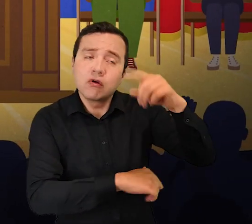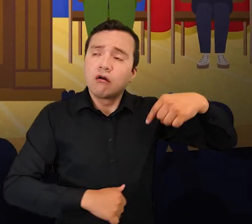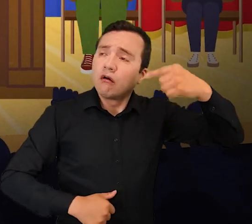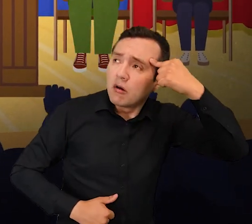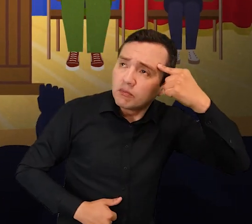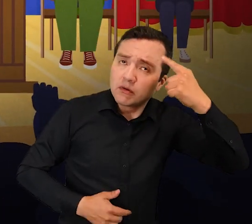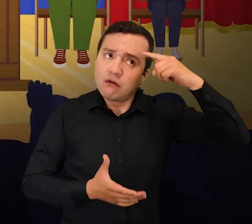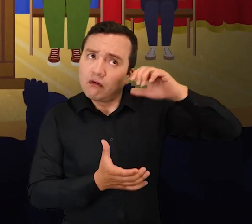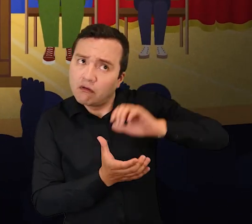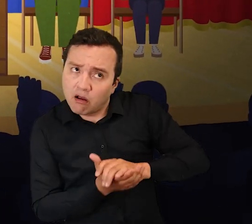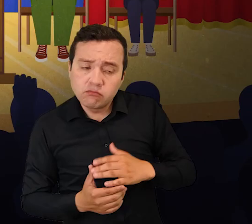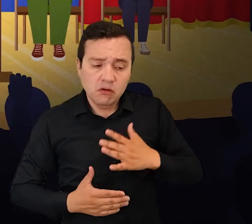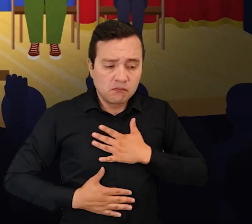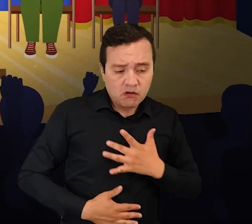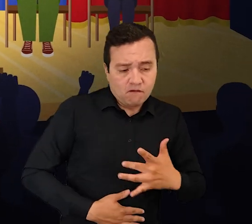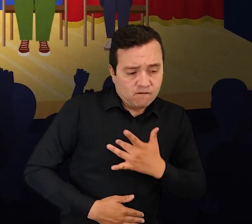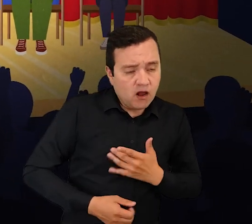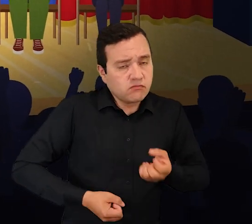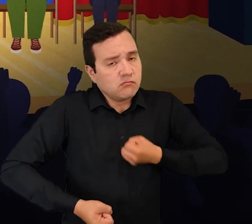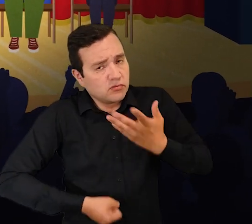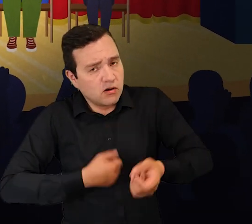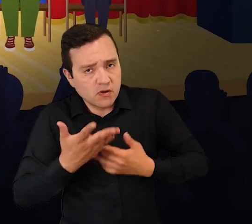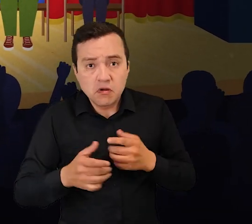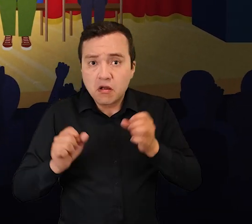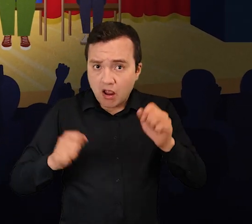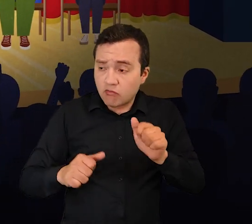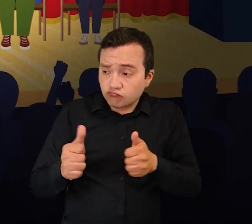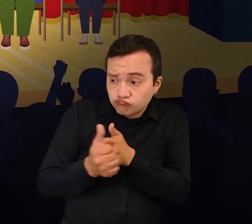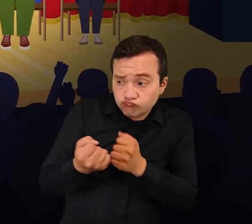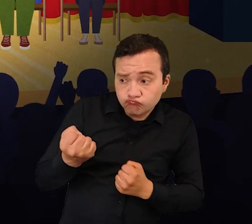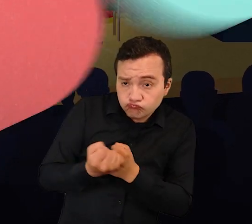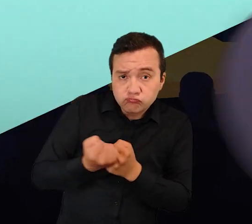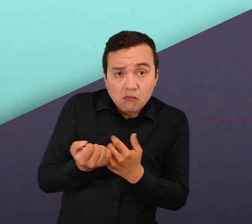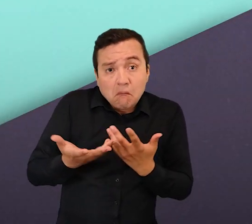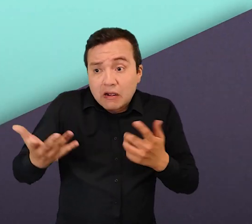freely, with the respective support if necessary.